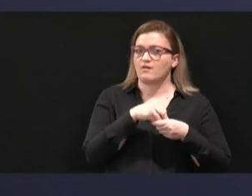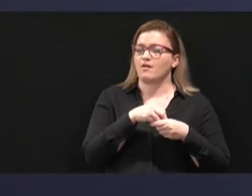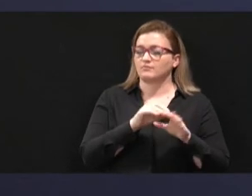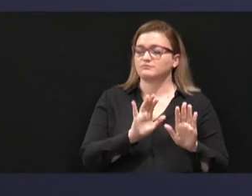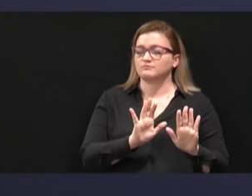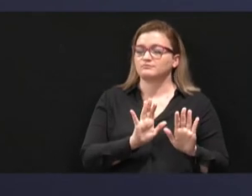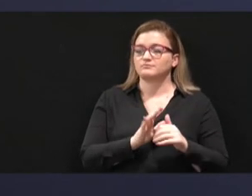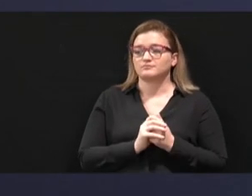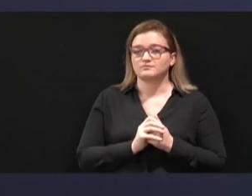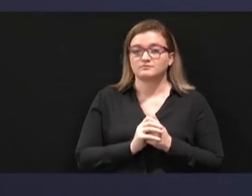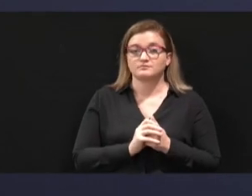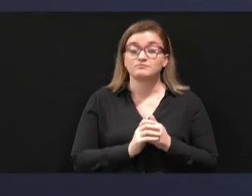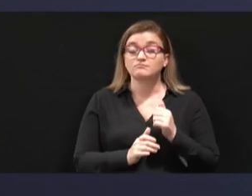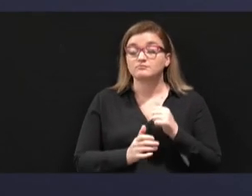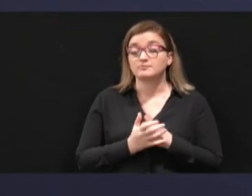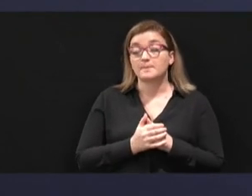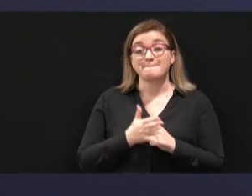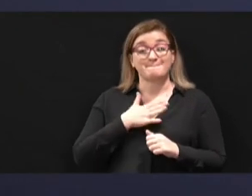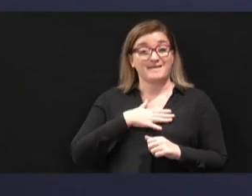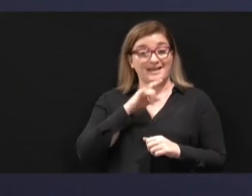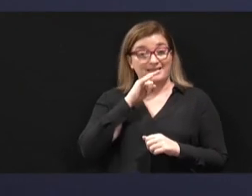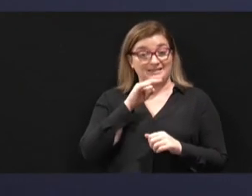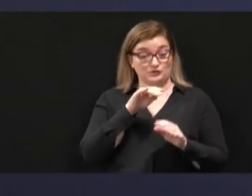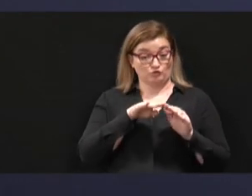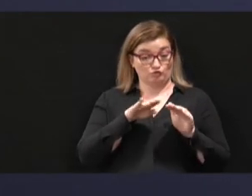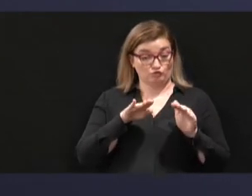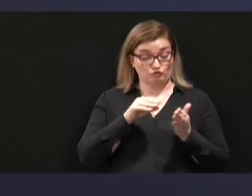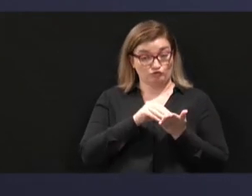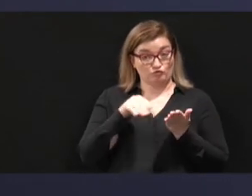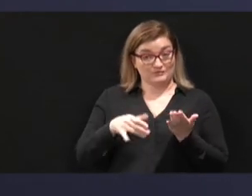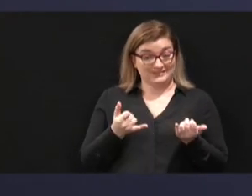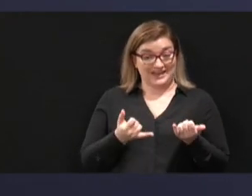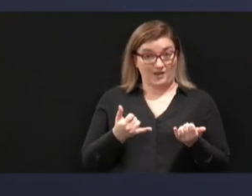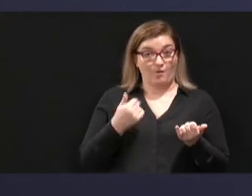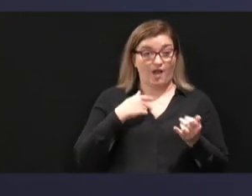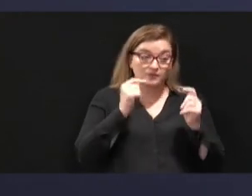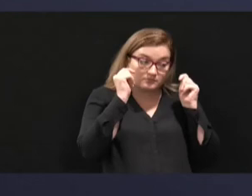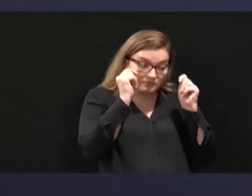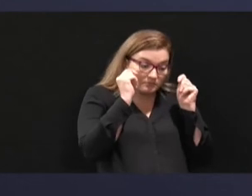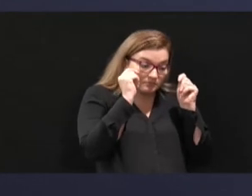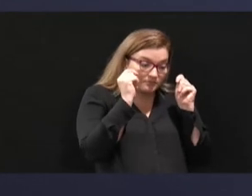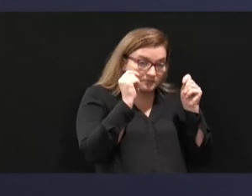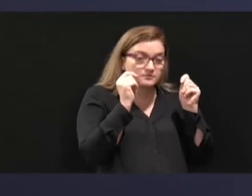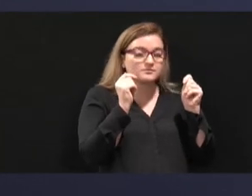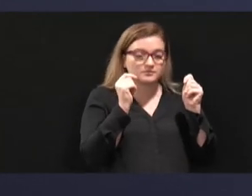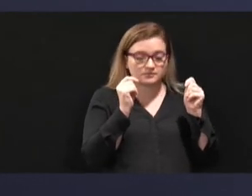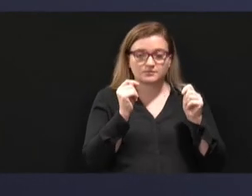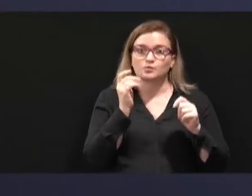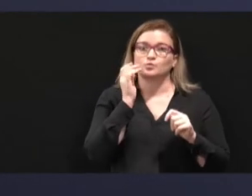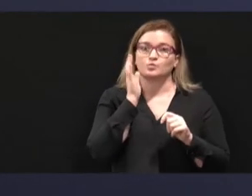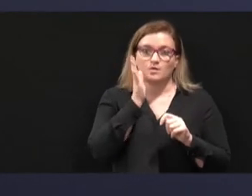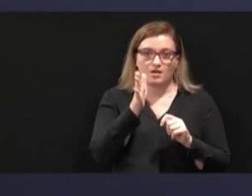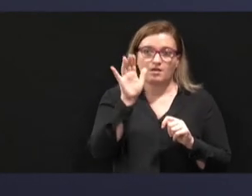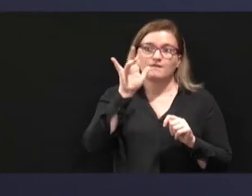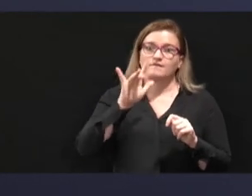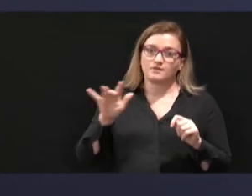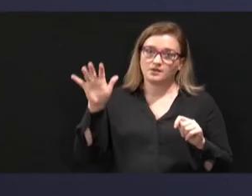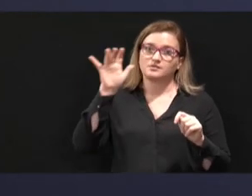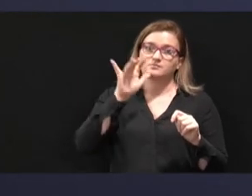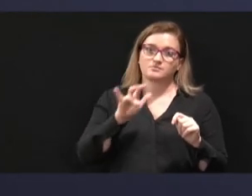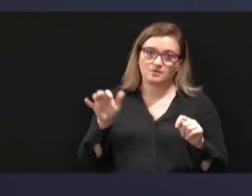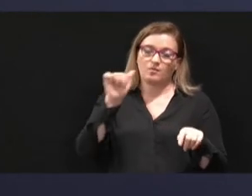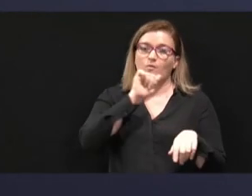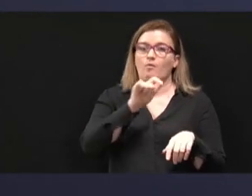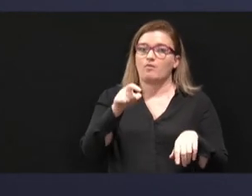With almost all of my kids still that I'm doing tutoring, we do finger spelling every time when we're